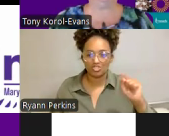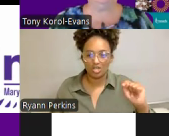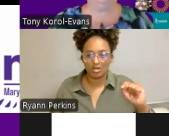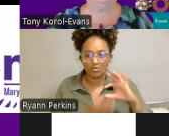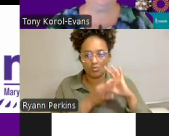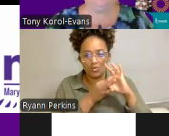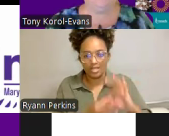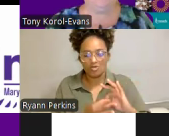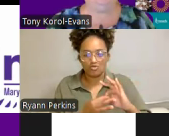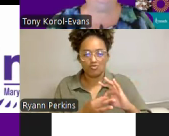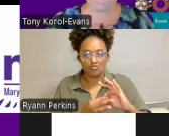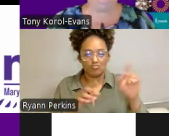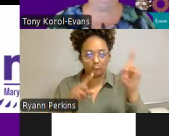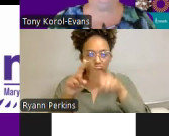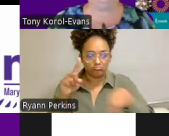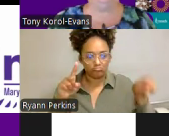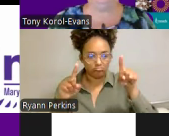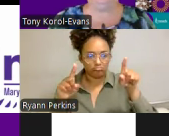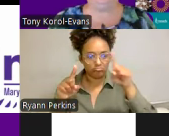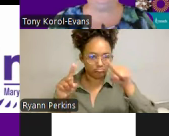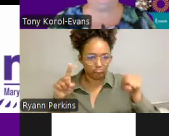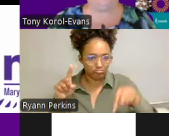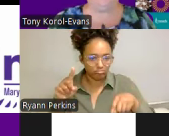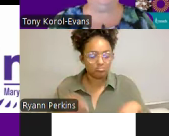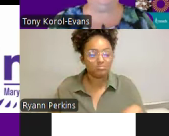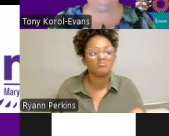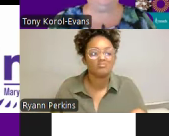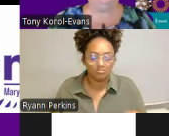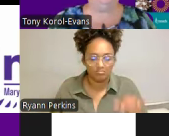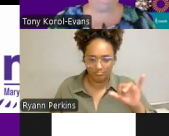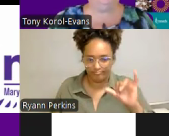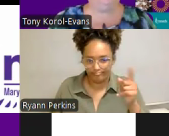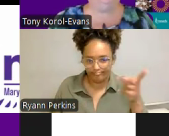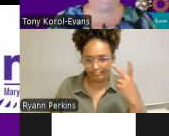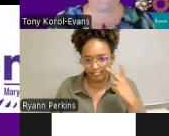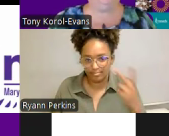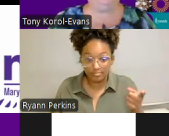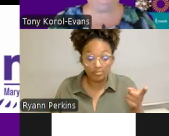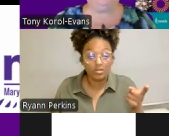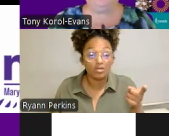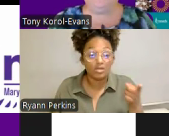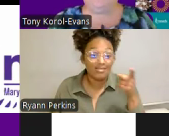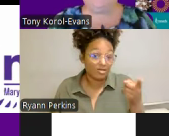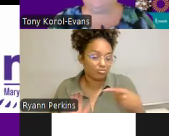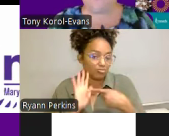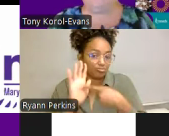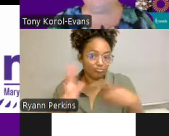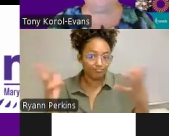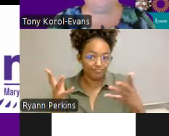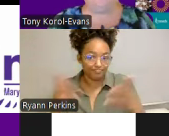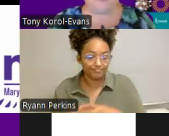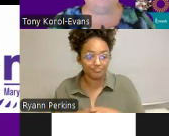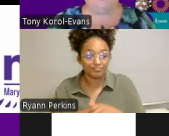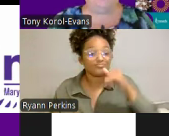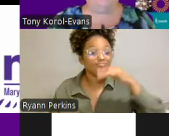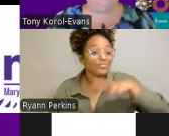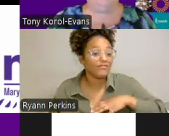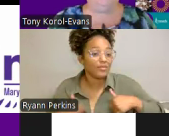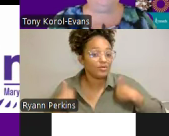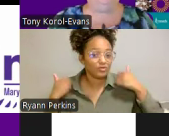There we go. So what this is just saying that with female survivors of